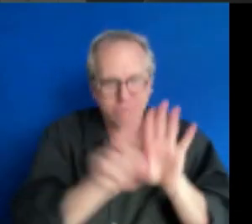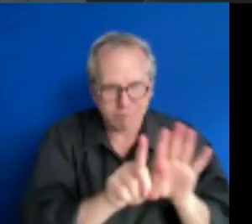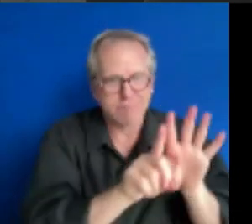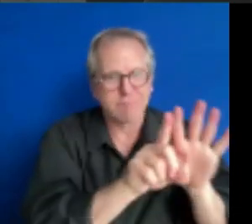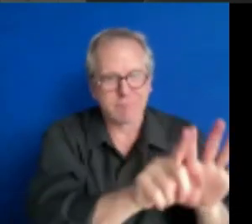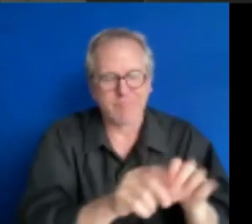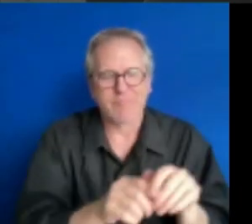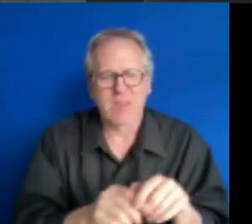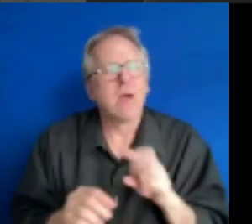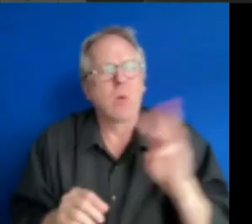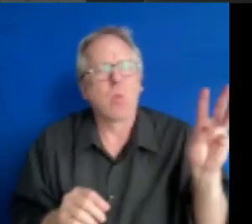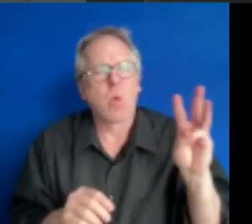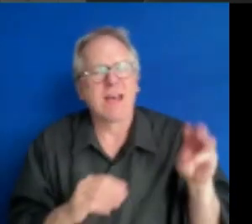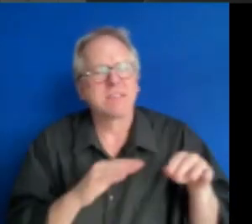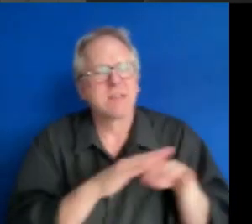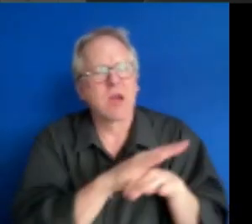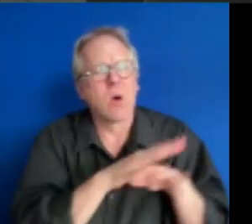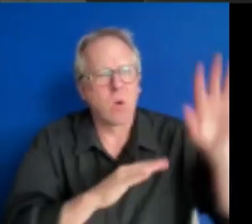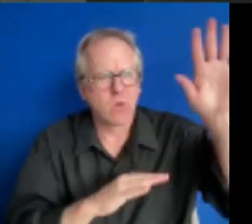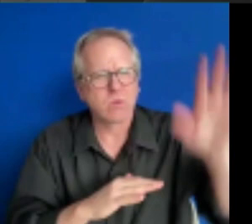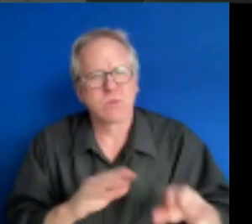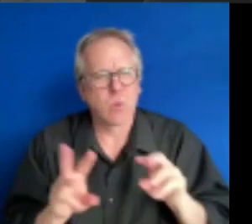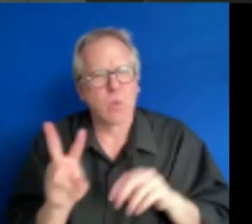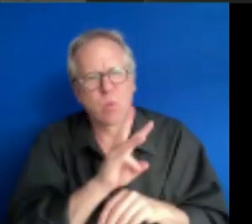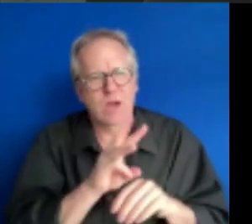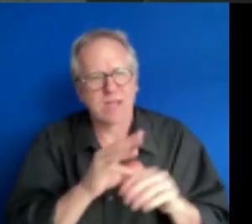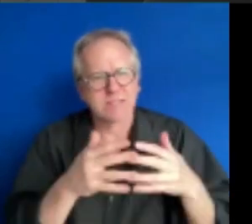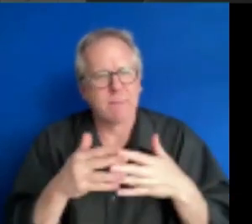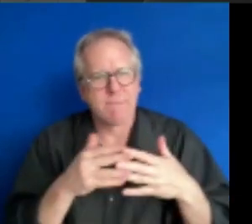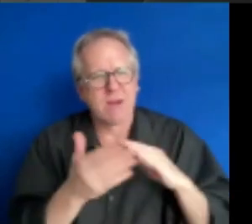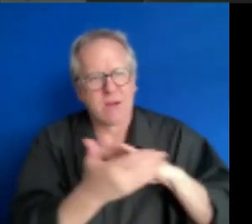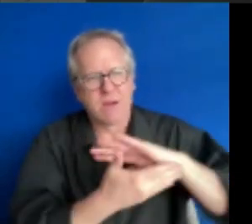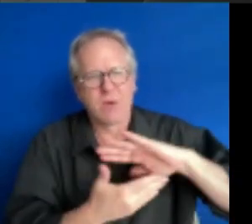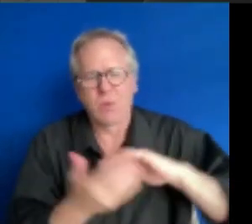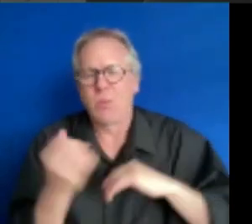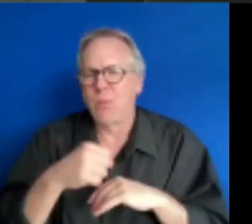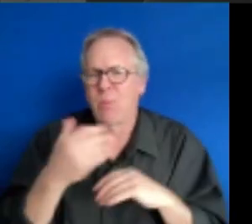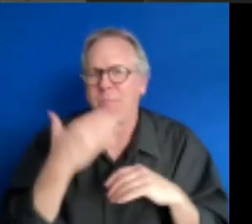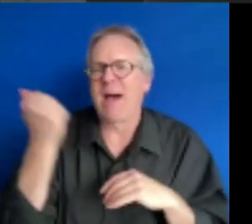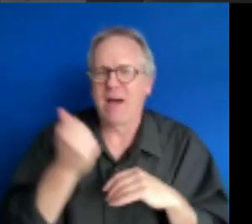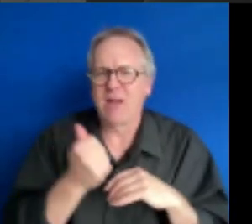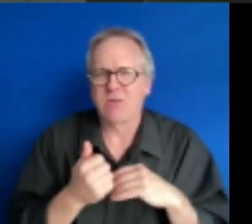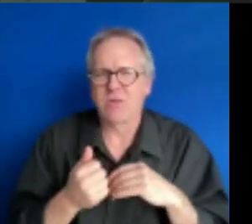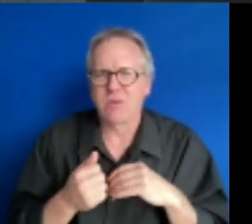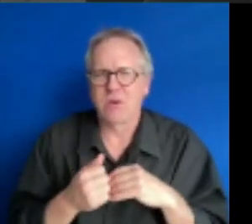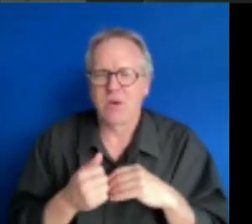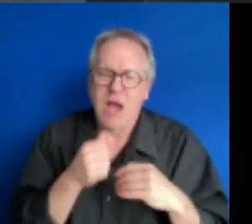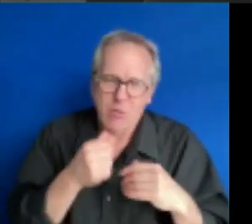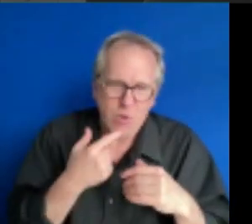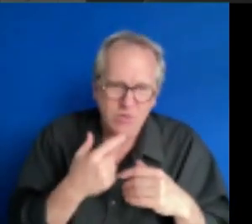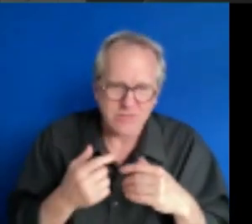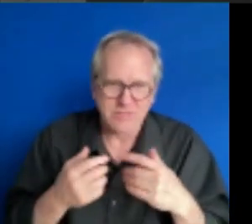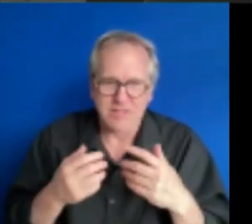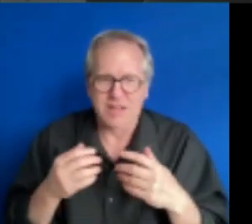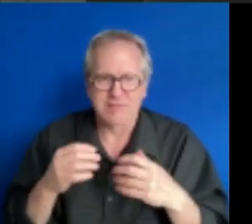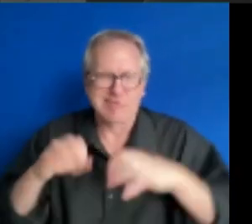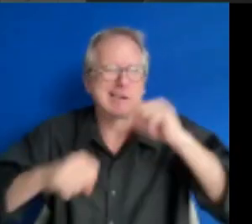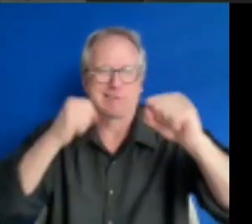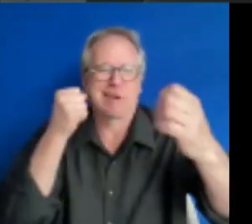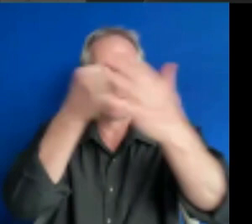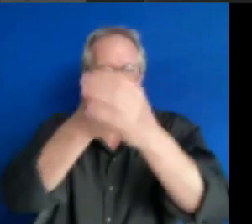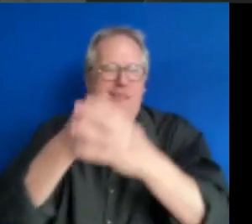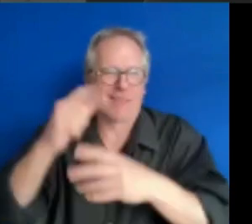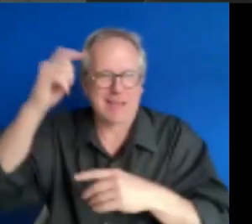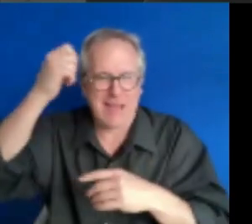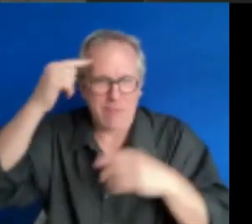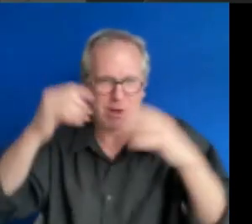West Coast congregations working a little bit stronger on this, I won't say storming the Capitol, but storming